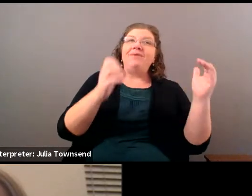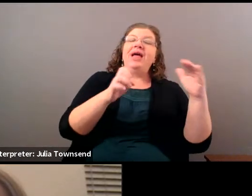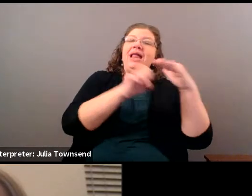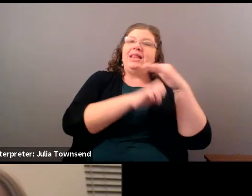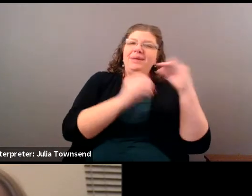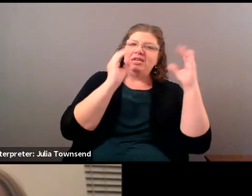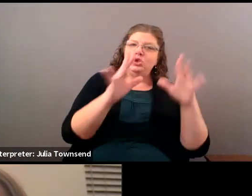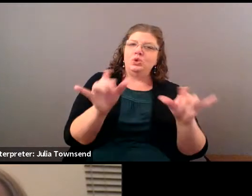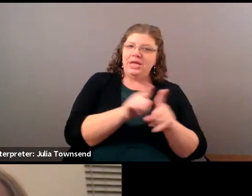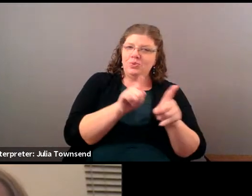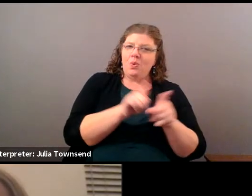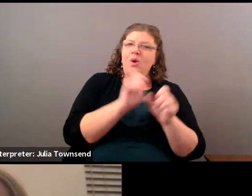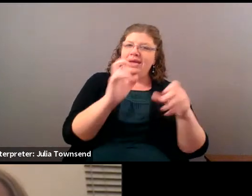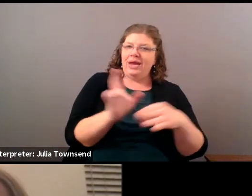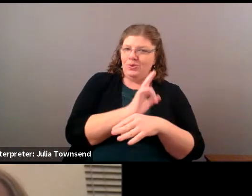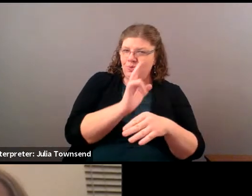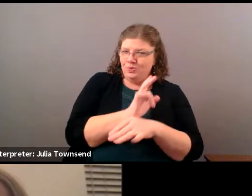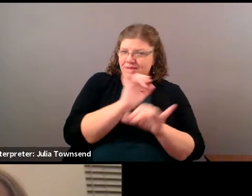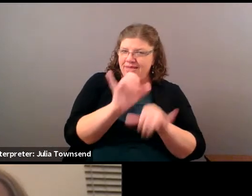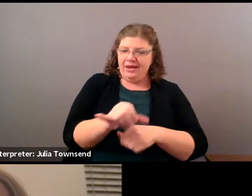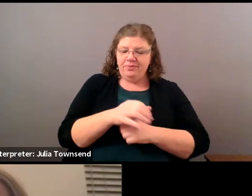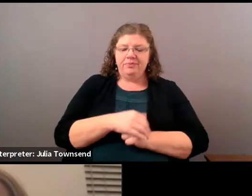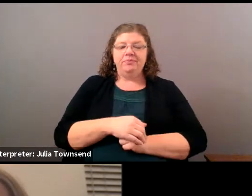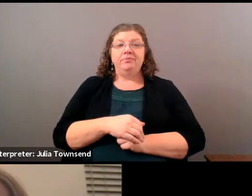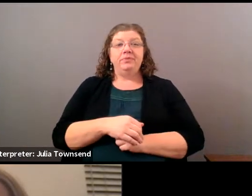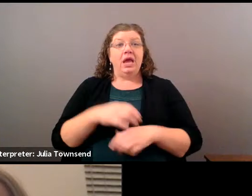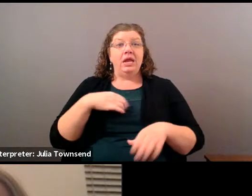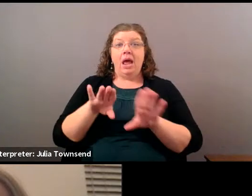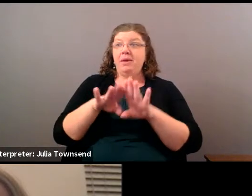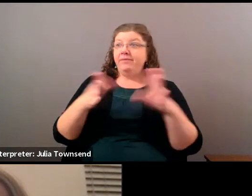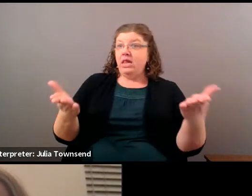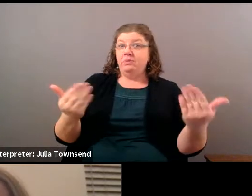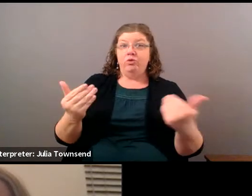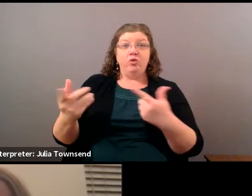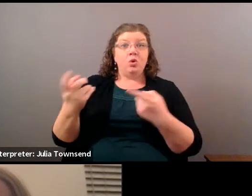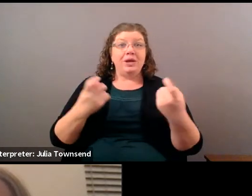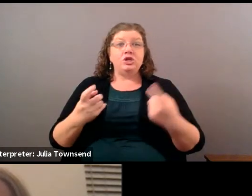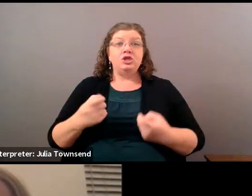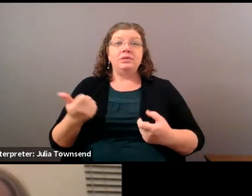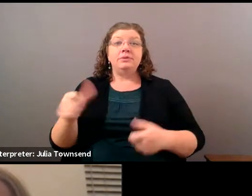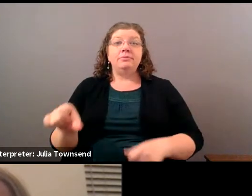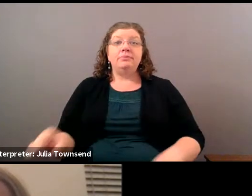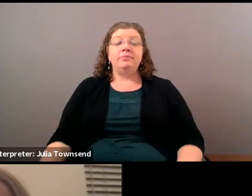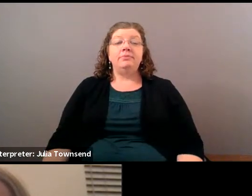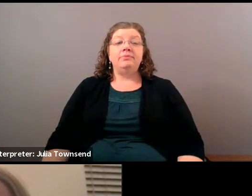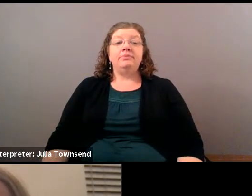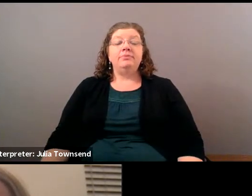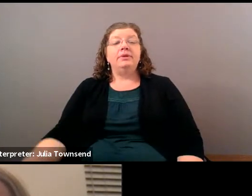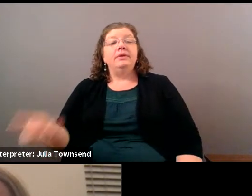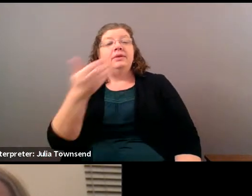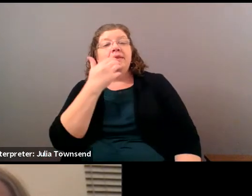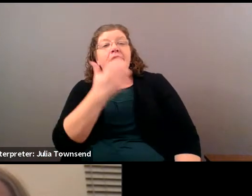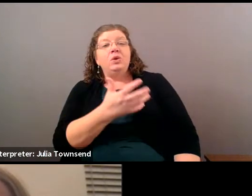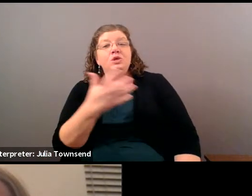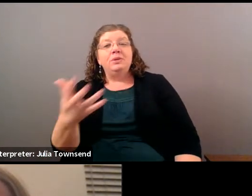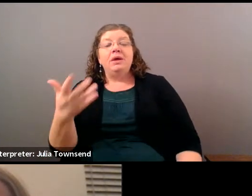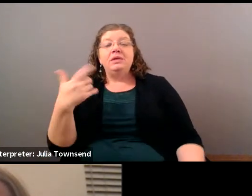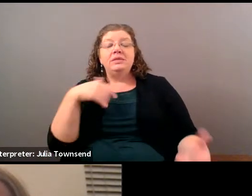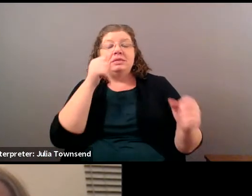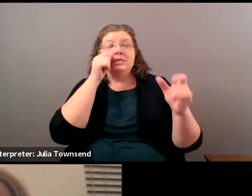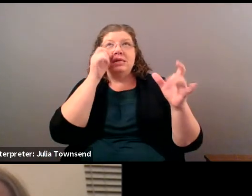an elementary grade span. And I'm available for your questions. Thank you so much. This is an